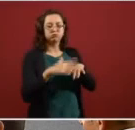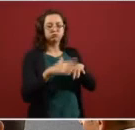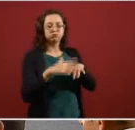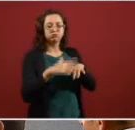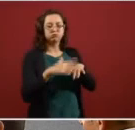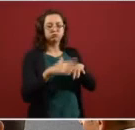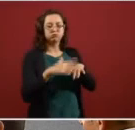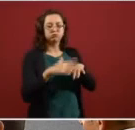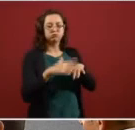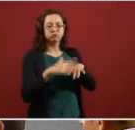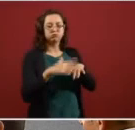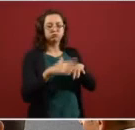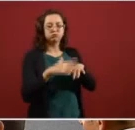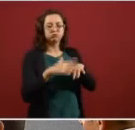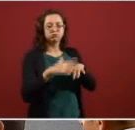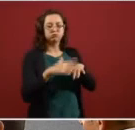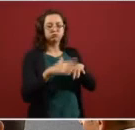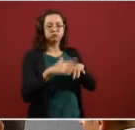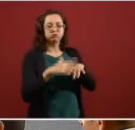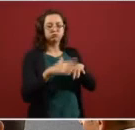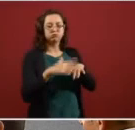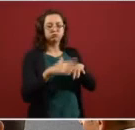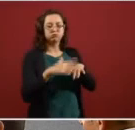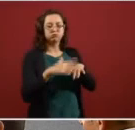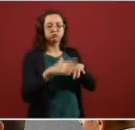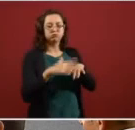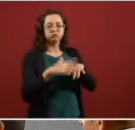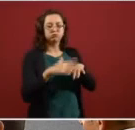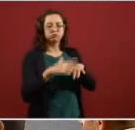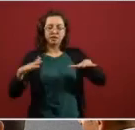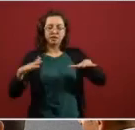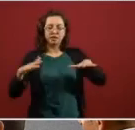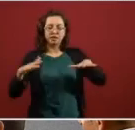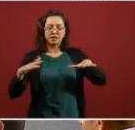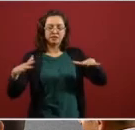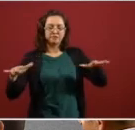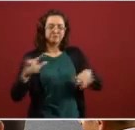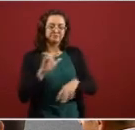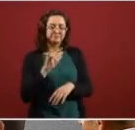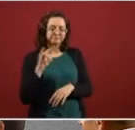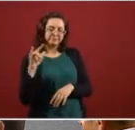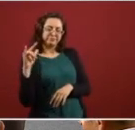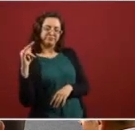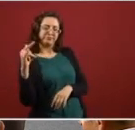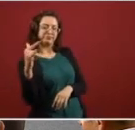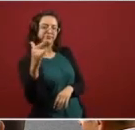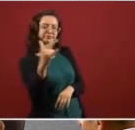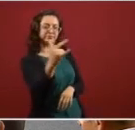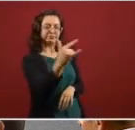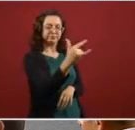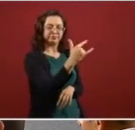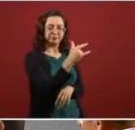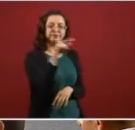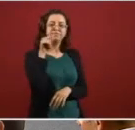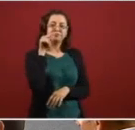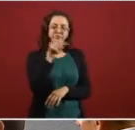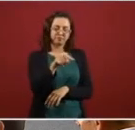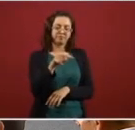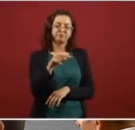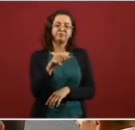to go around them to go into over international waters. Y poder en aguas